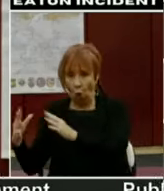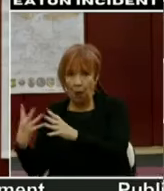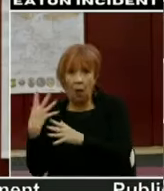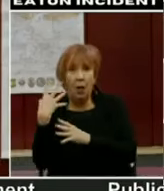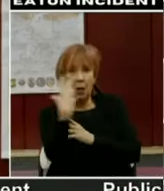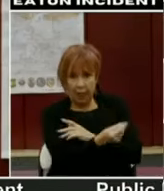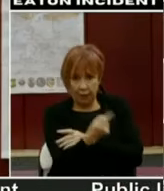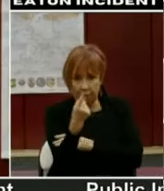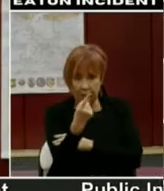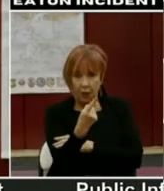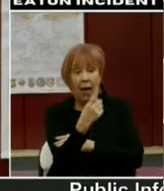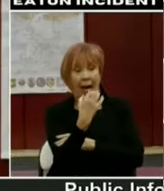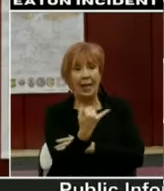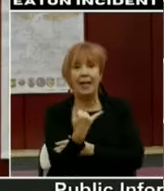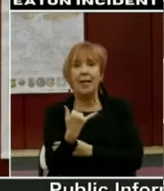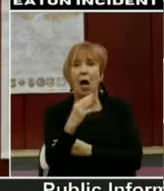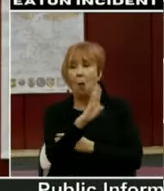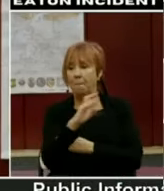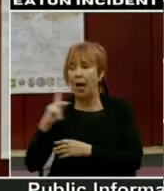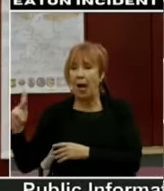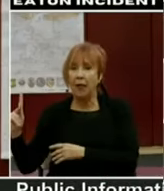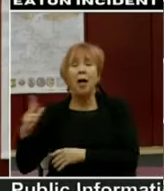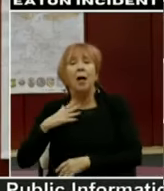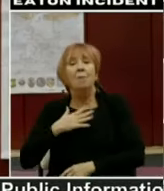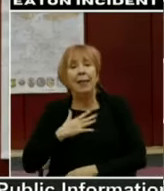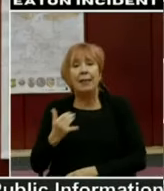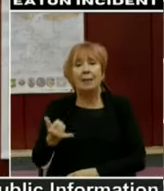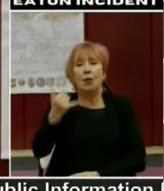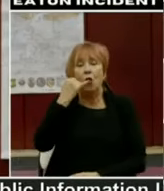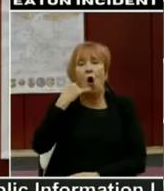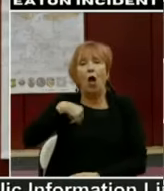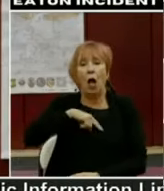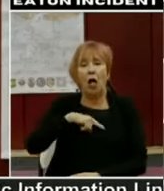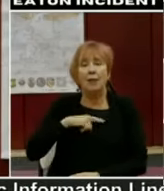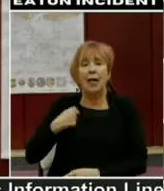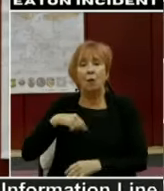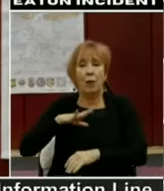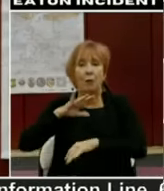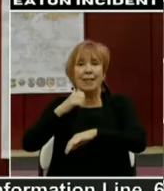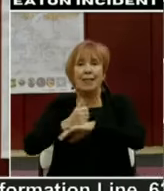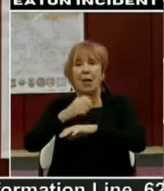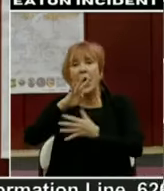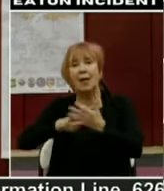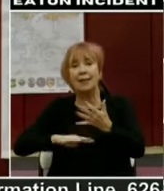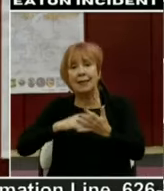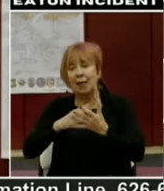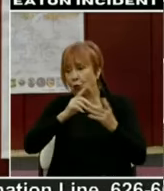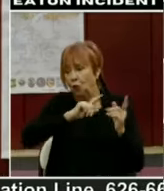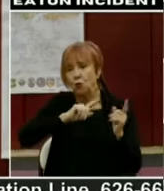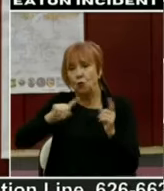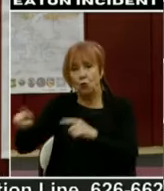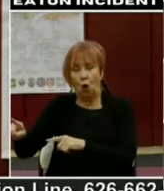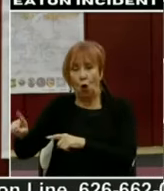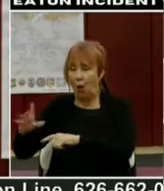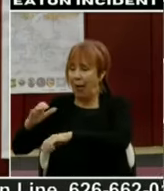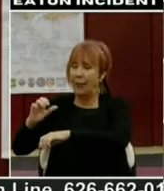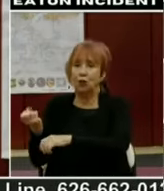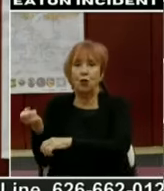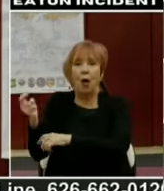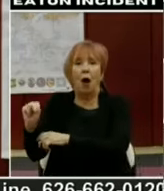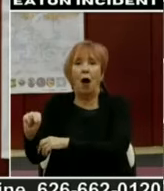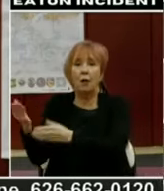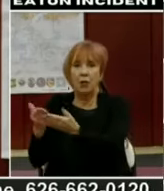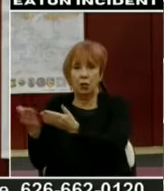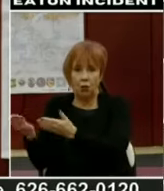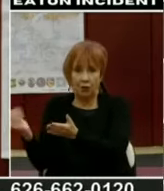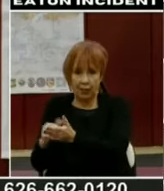us. Call our number to try to schedule service. We're going to increase the number of personnel we have on